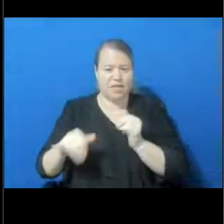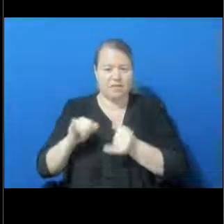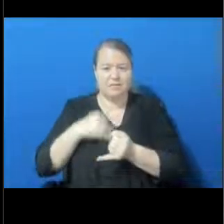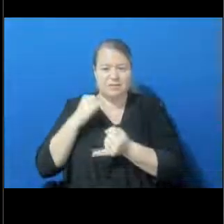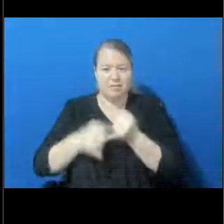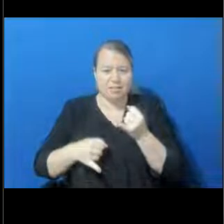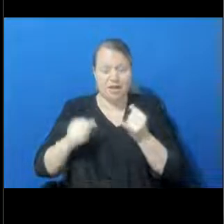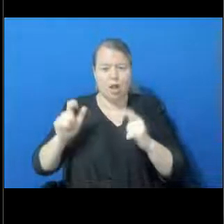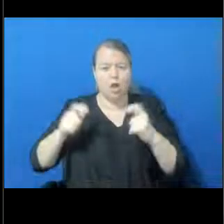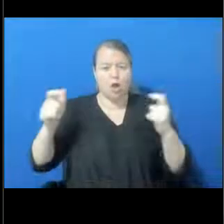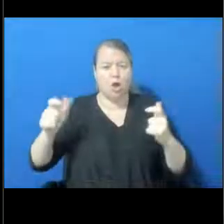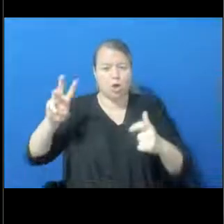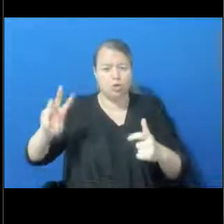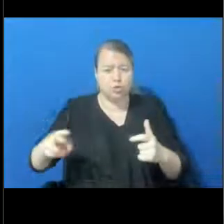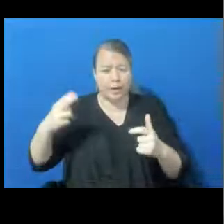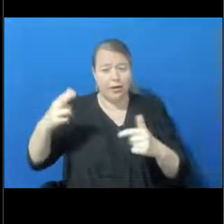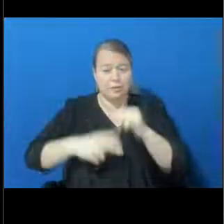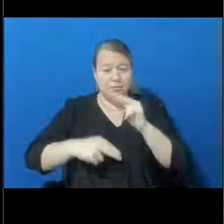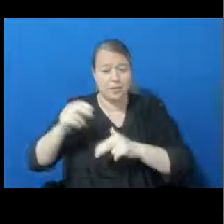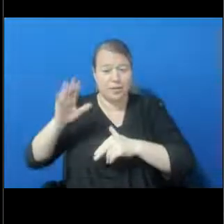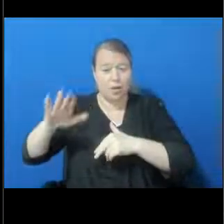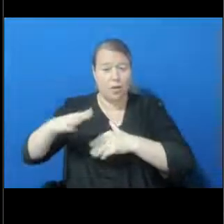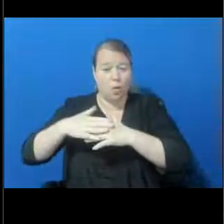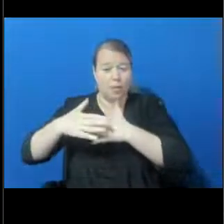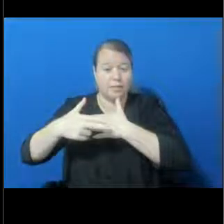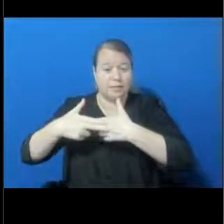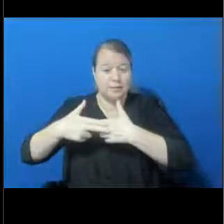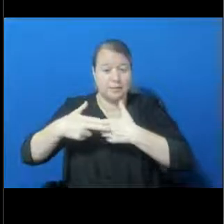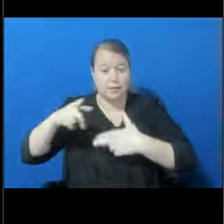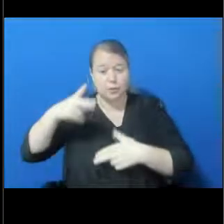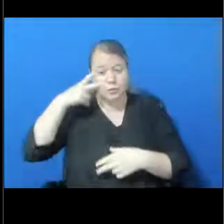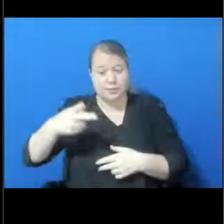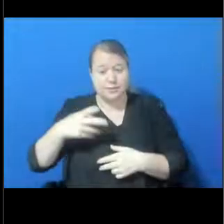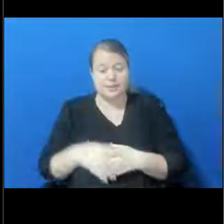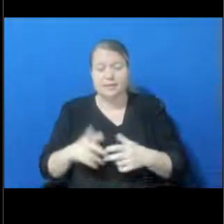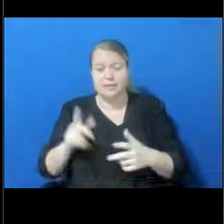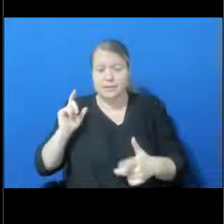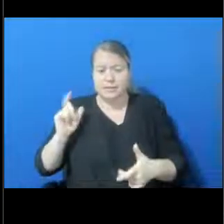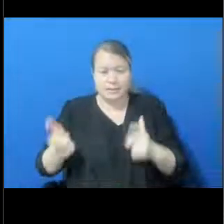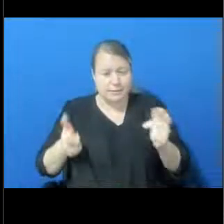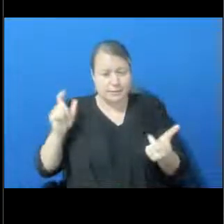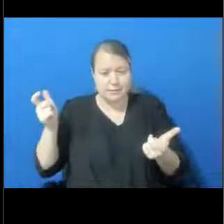large warehouse building that you see on this slide. They're a significant